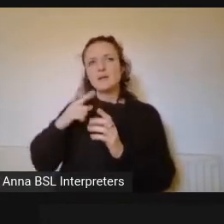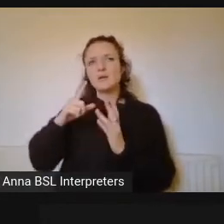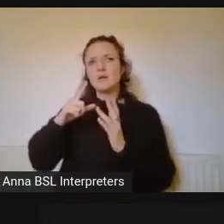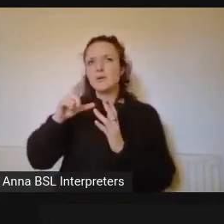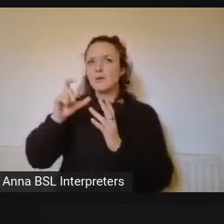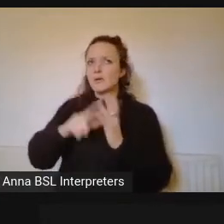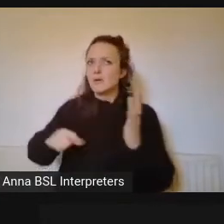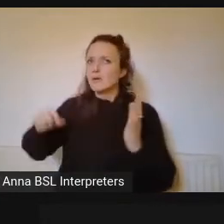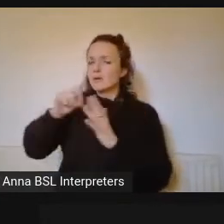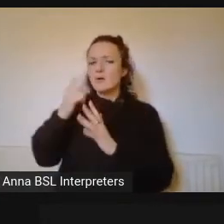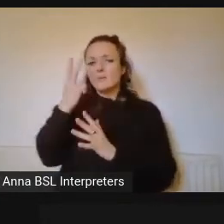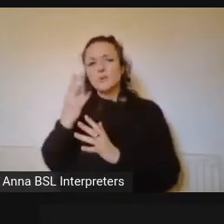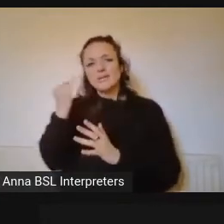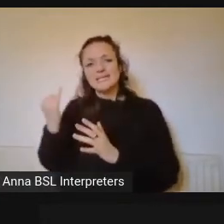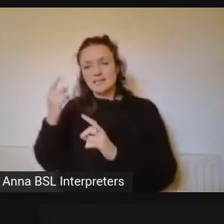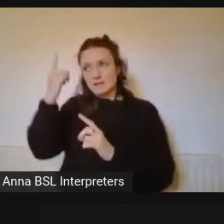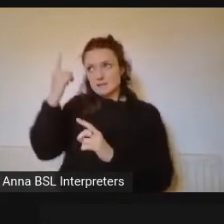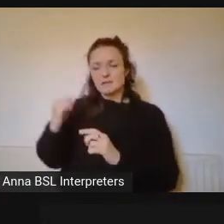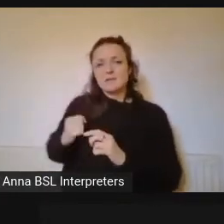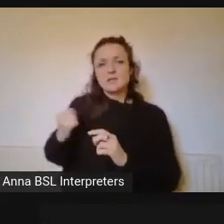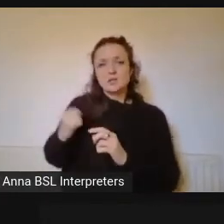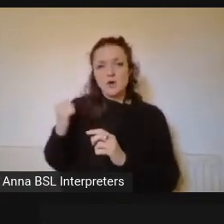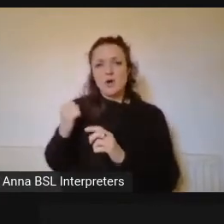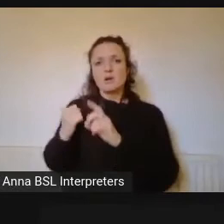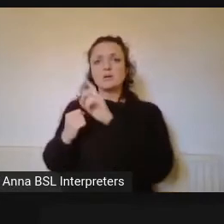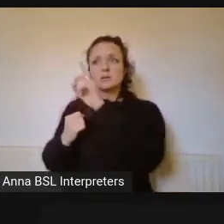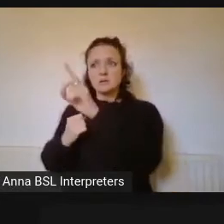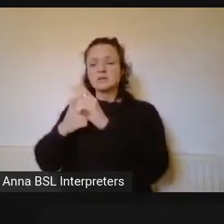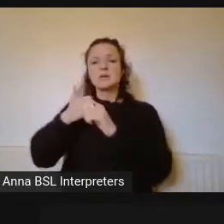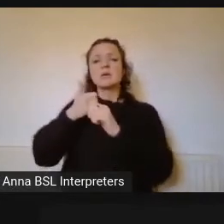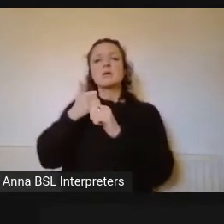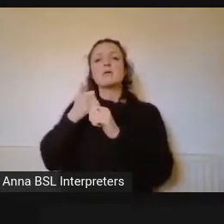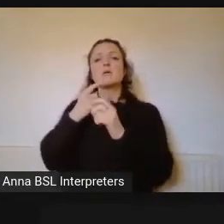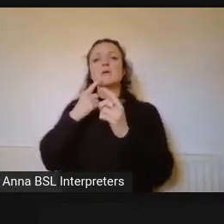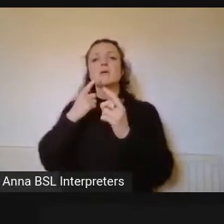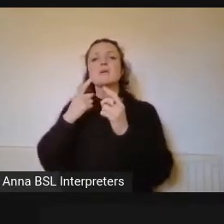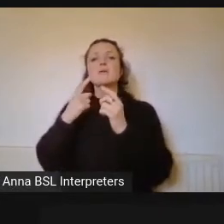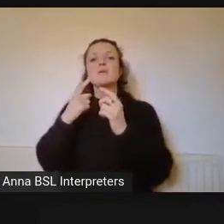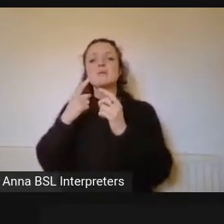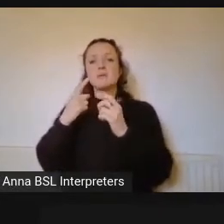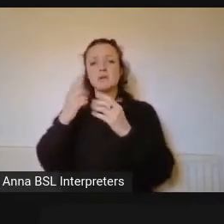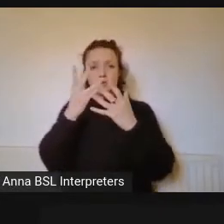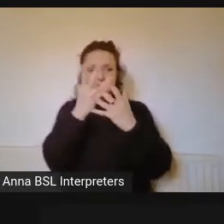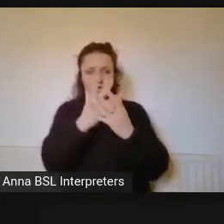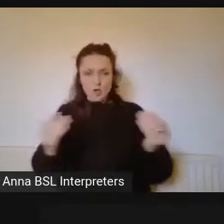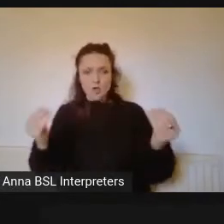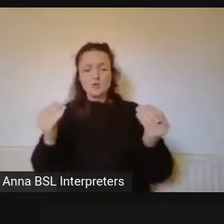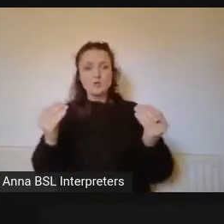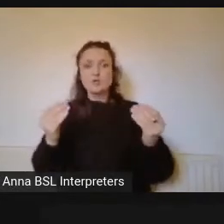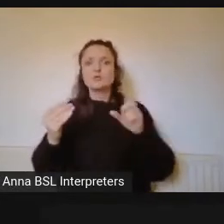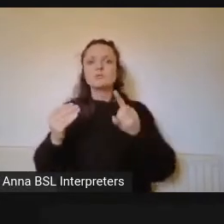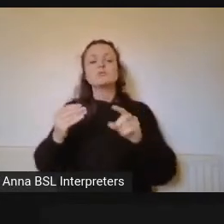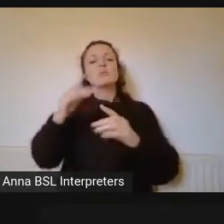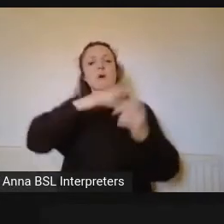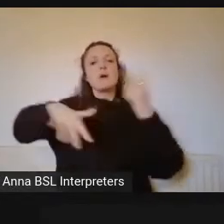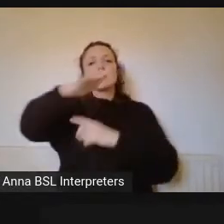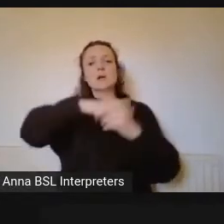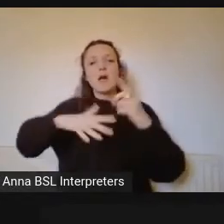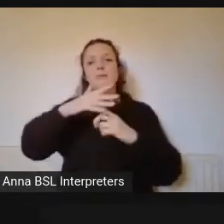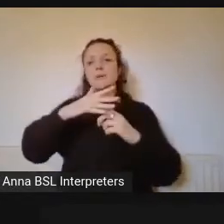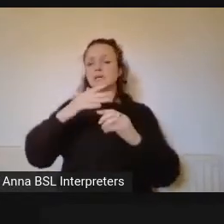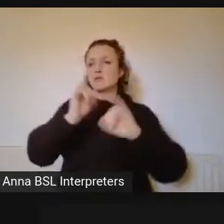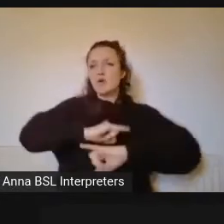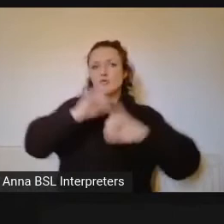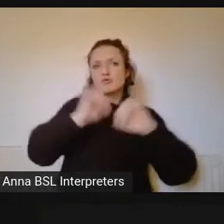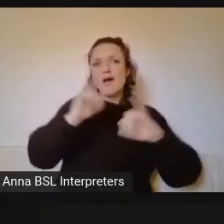going to see from the side of data companies trying to push this narrative that the solution to the climate crisis is innovation and is in technology. And I think we